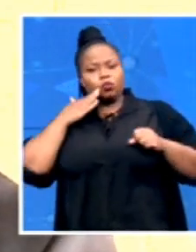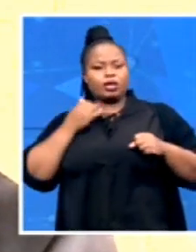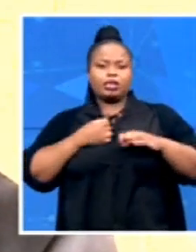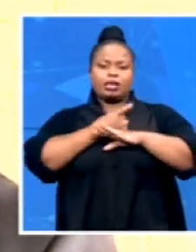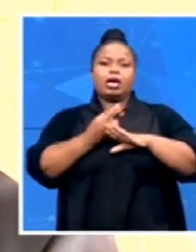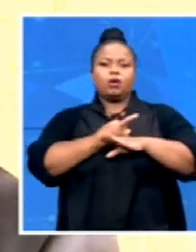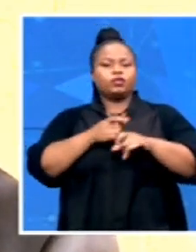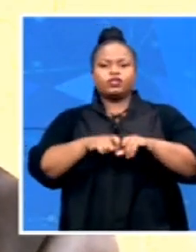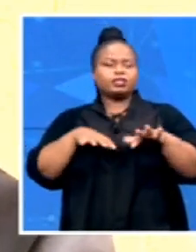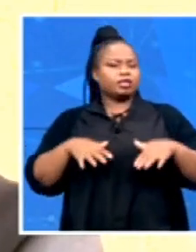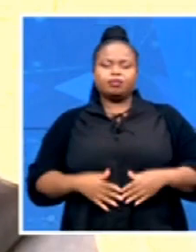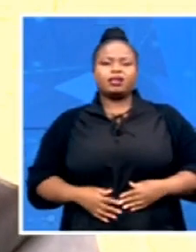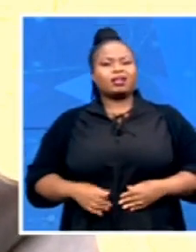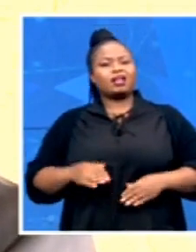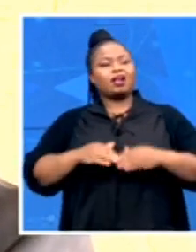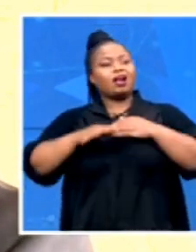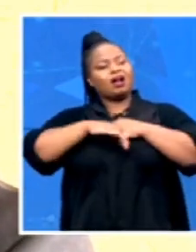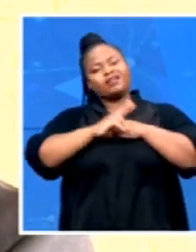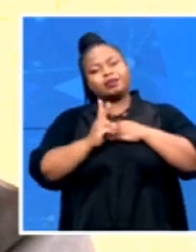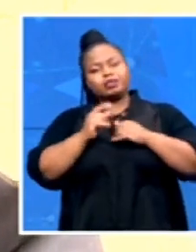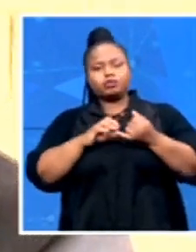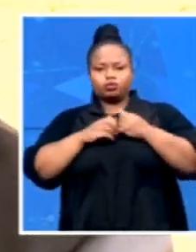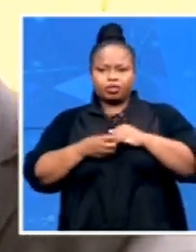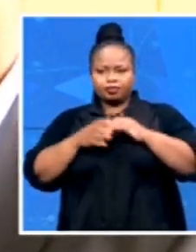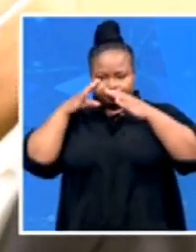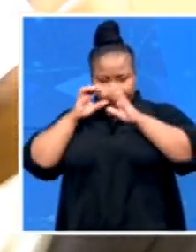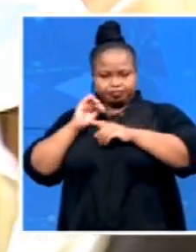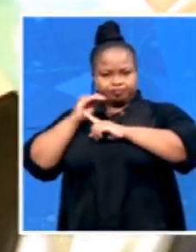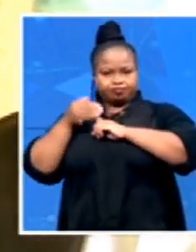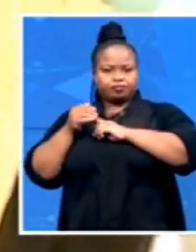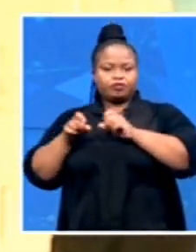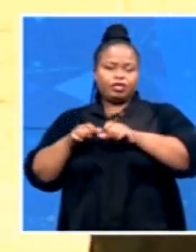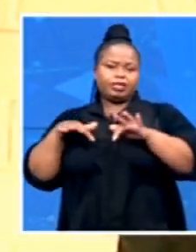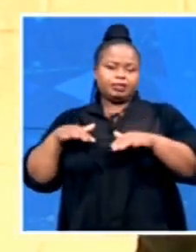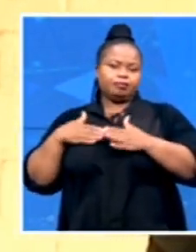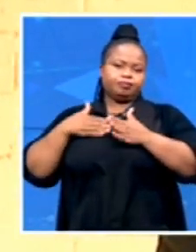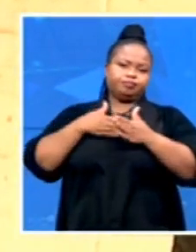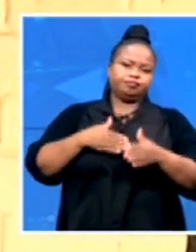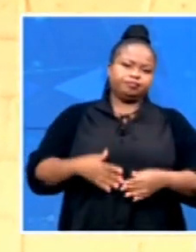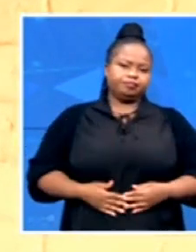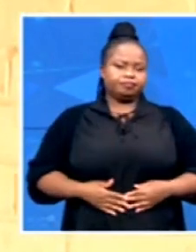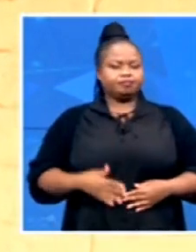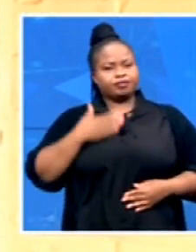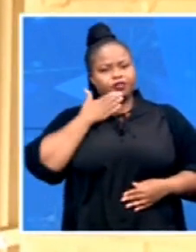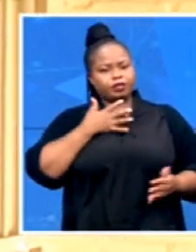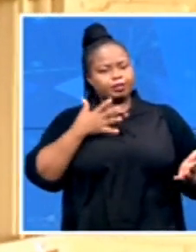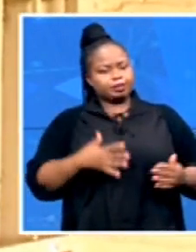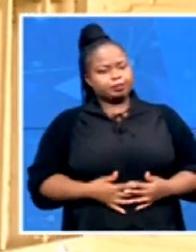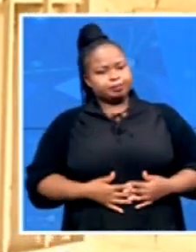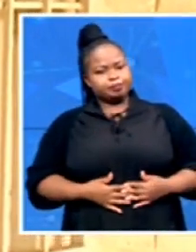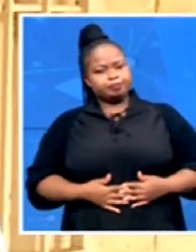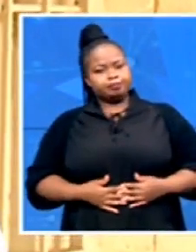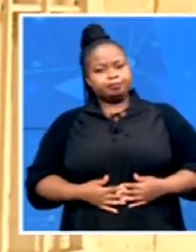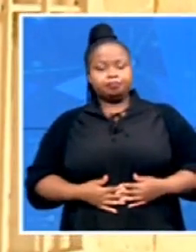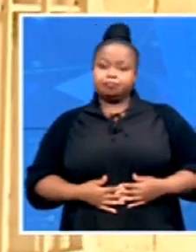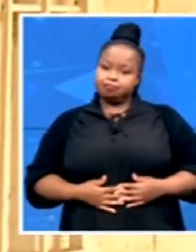to protect the space of exam so that they are not interrupted. Thank you very much for Samson. Siyabonga kakhulu. Well, there you have it. That's the MEC for Education